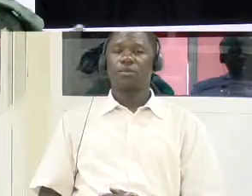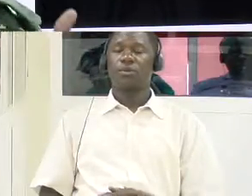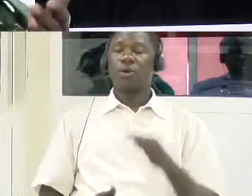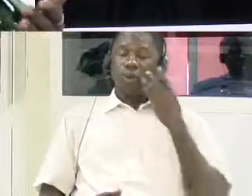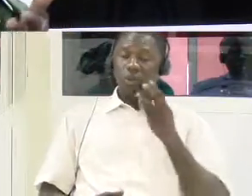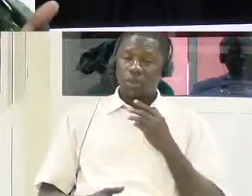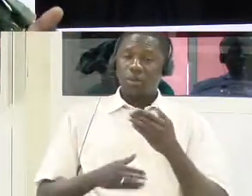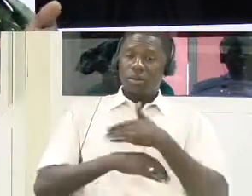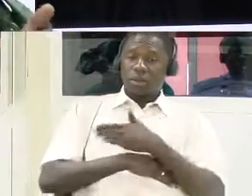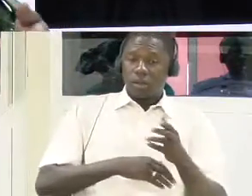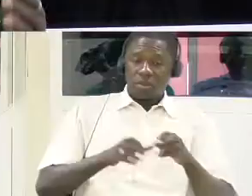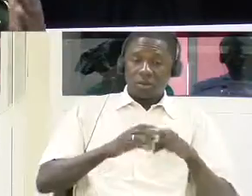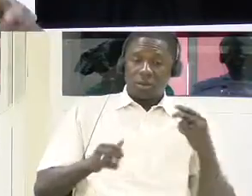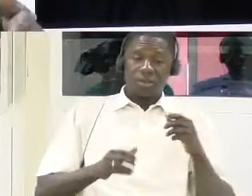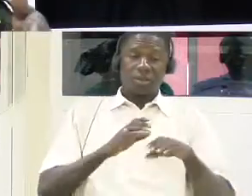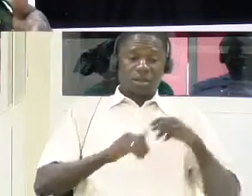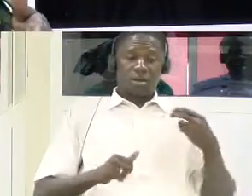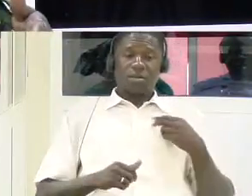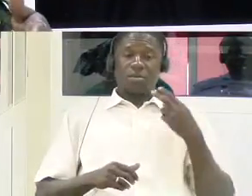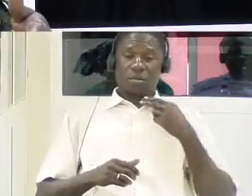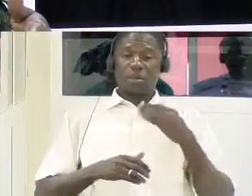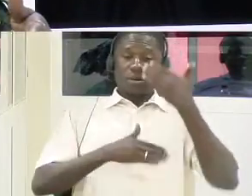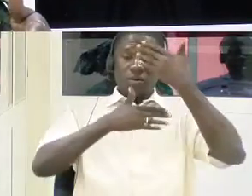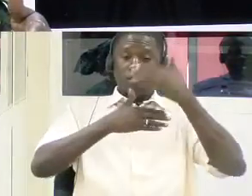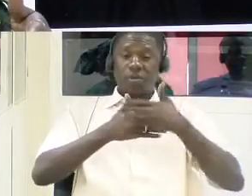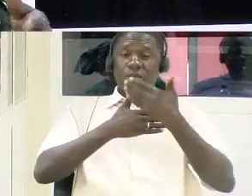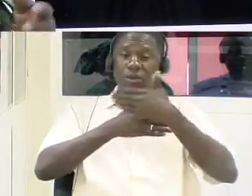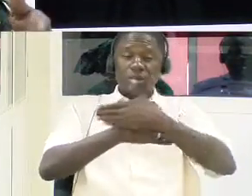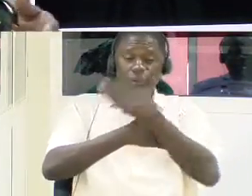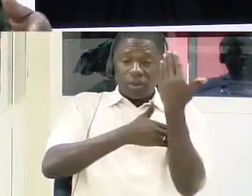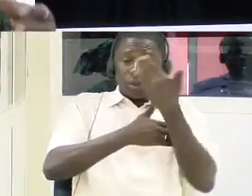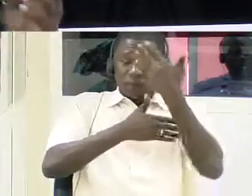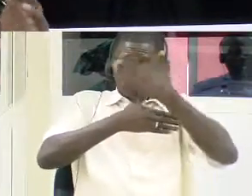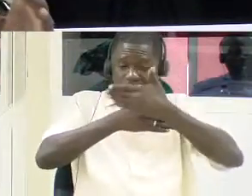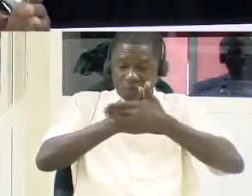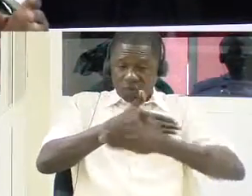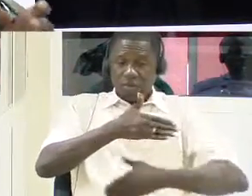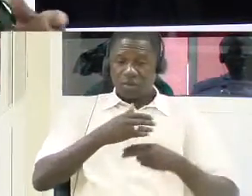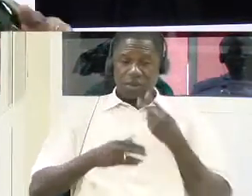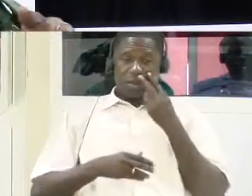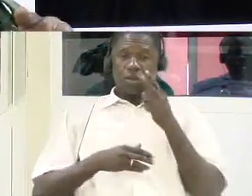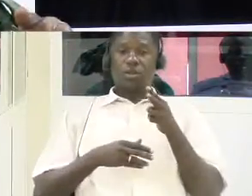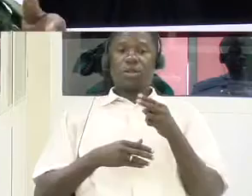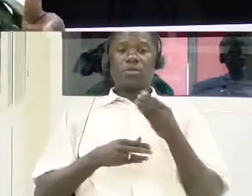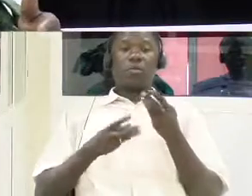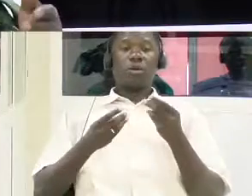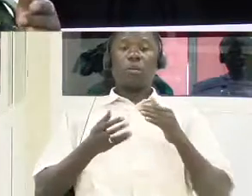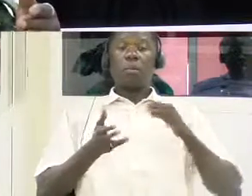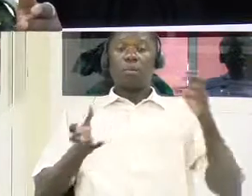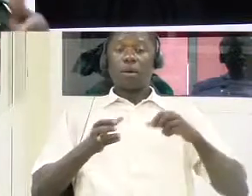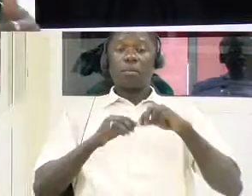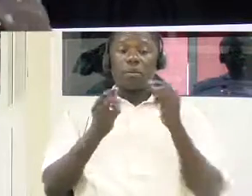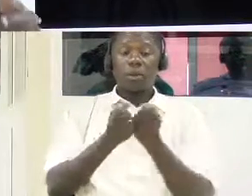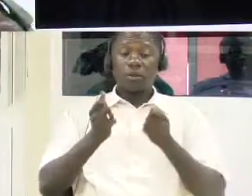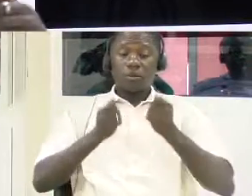see some money bags inside the car. Some money bags. I could see some money bags inside the car,